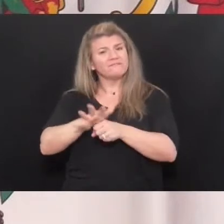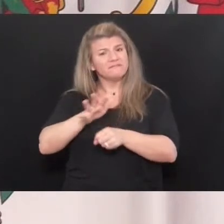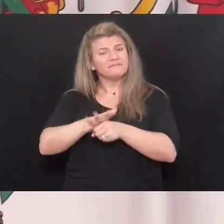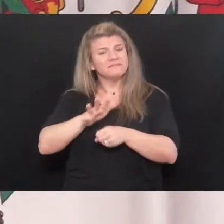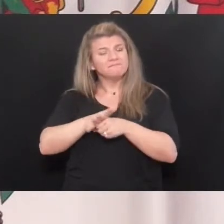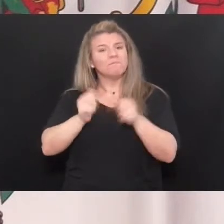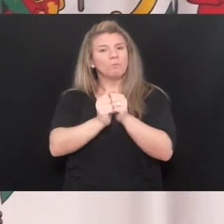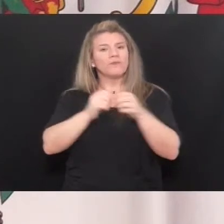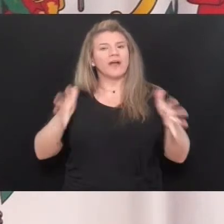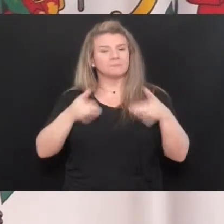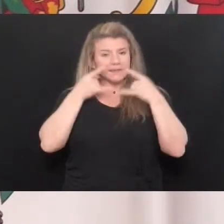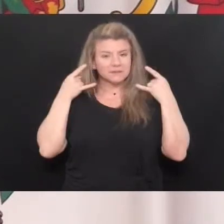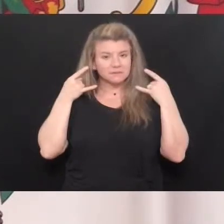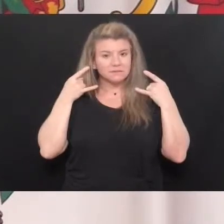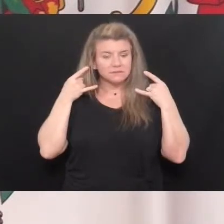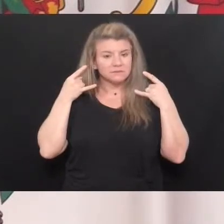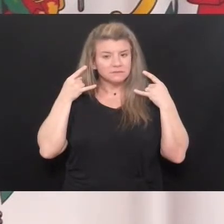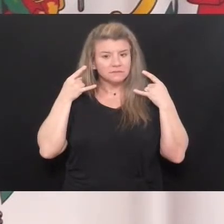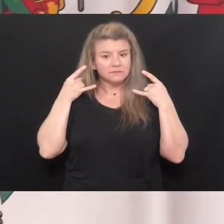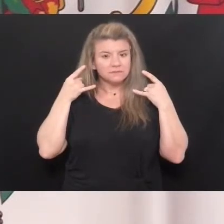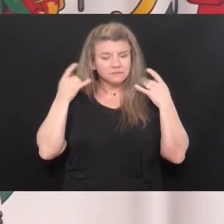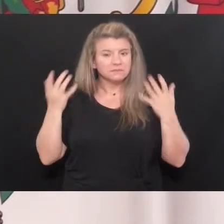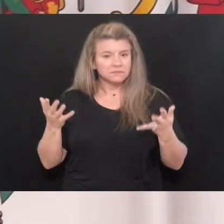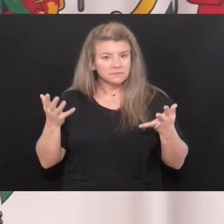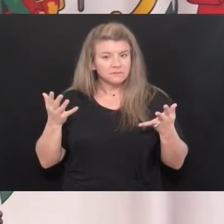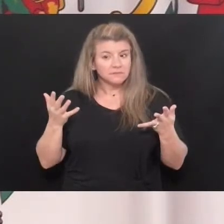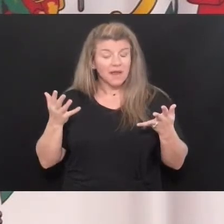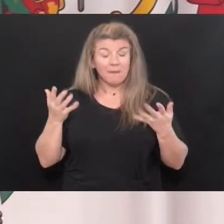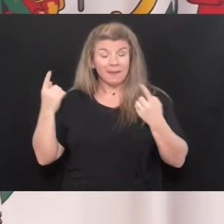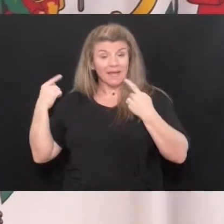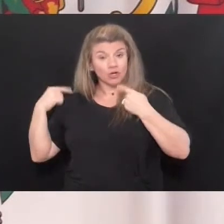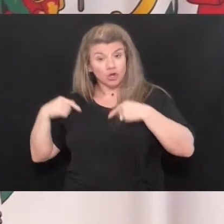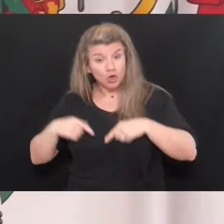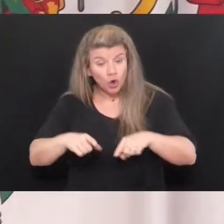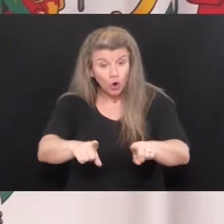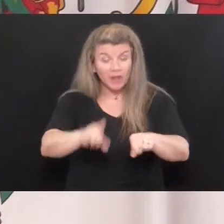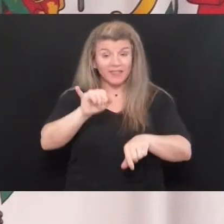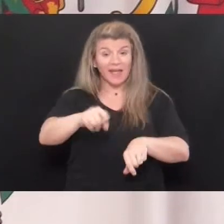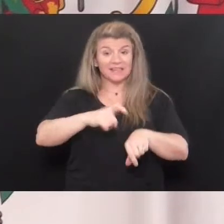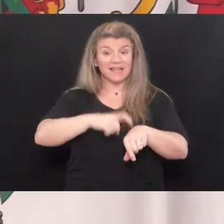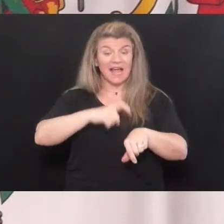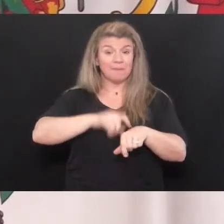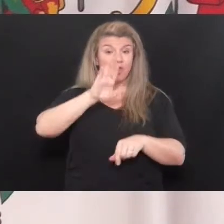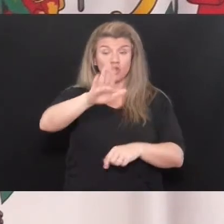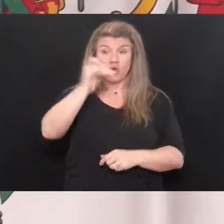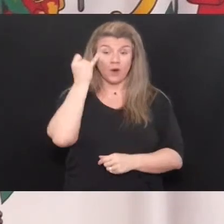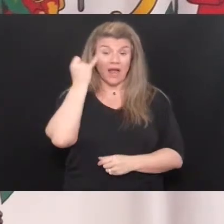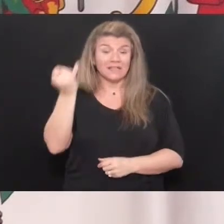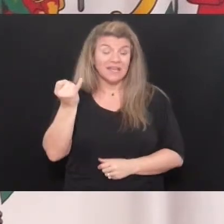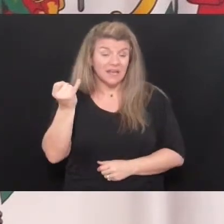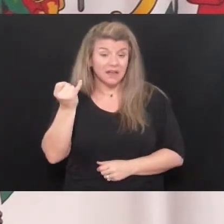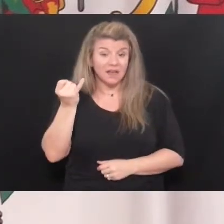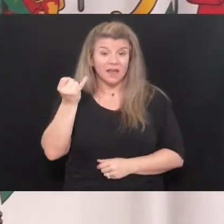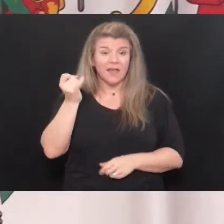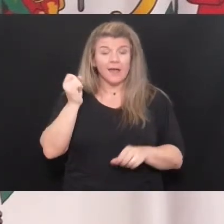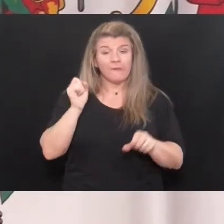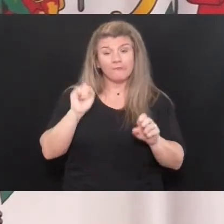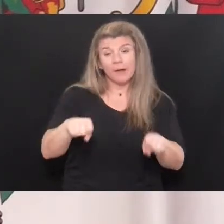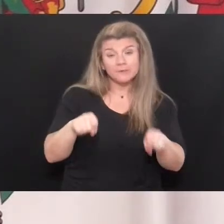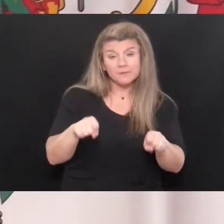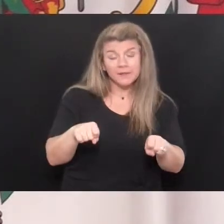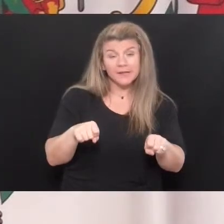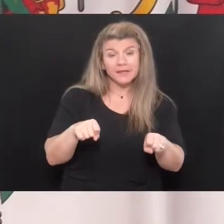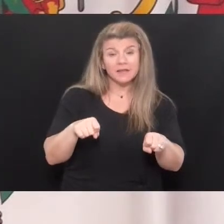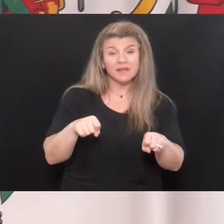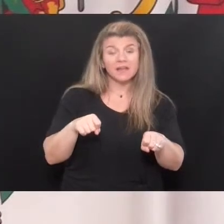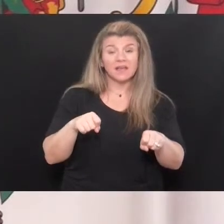without our masks now. You know, in the meantime, you know, Kenny, your idea of possibly,